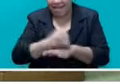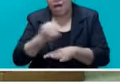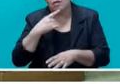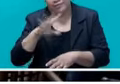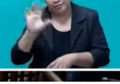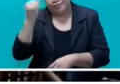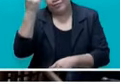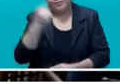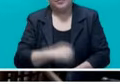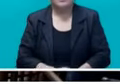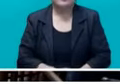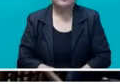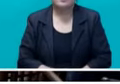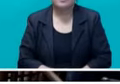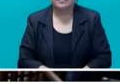Nay.